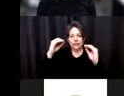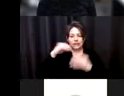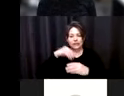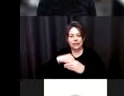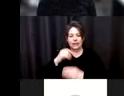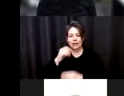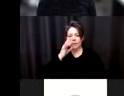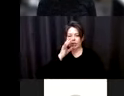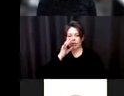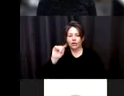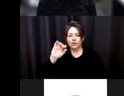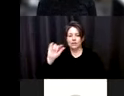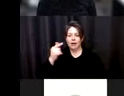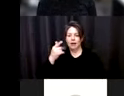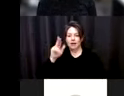Tongue of the Bees.